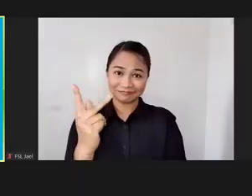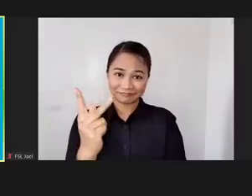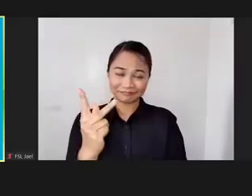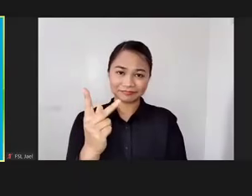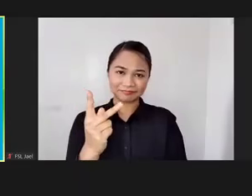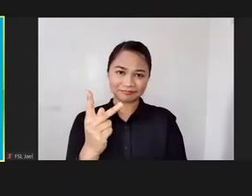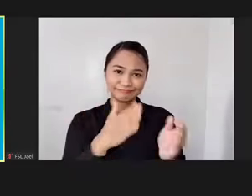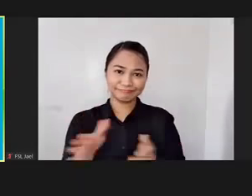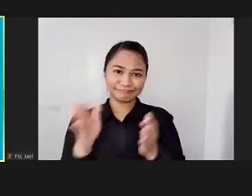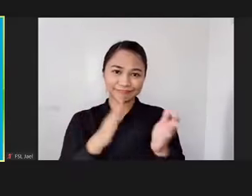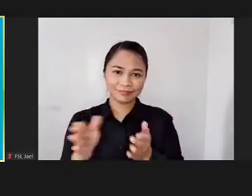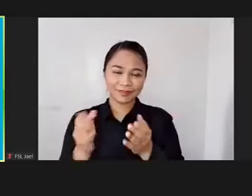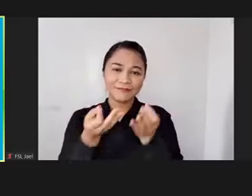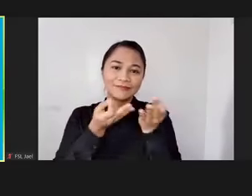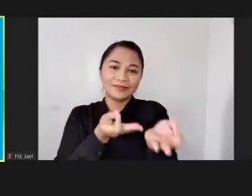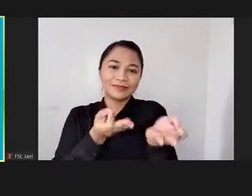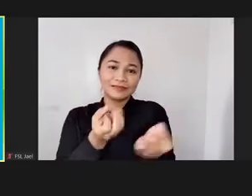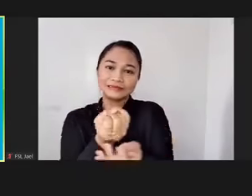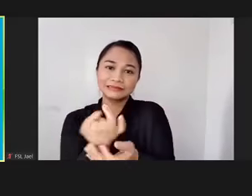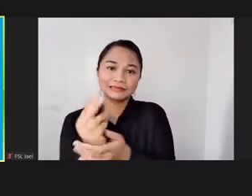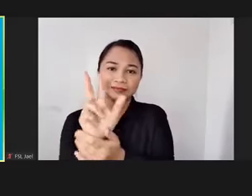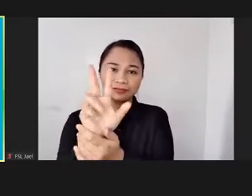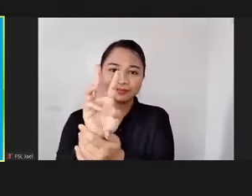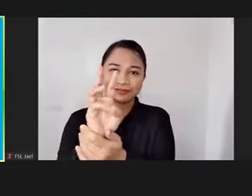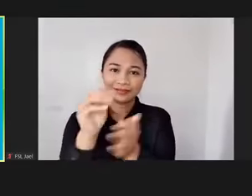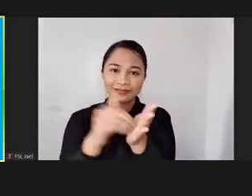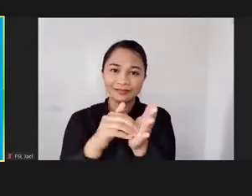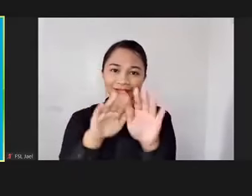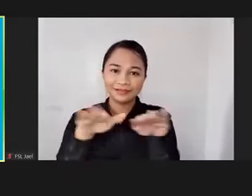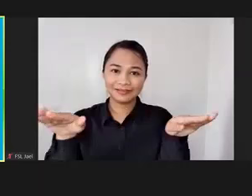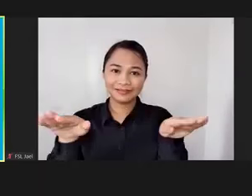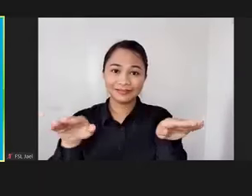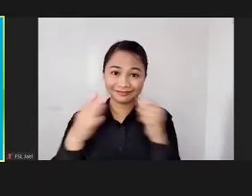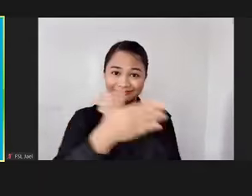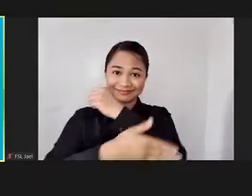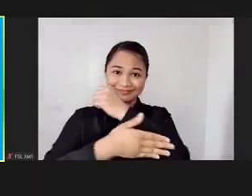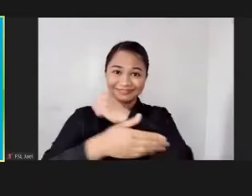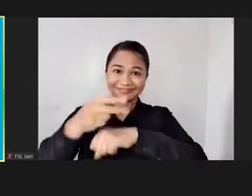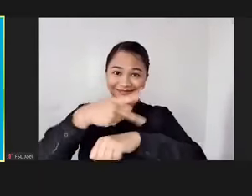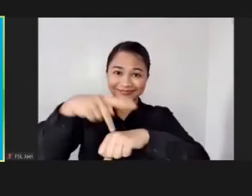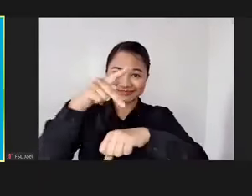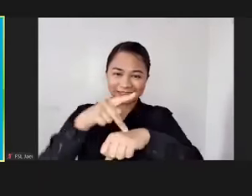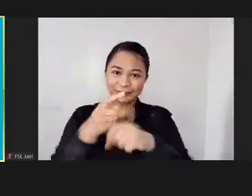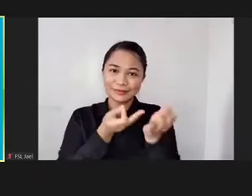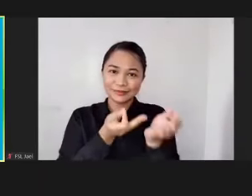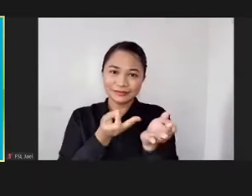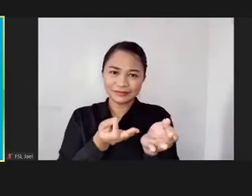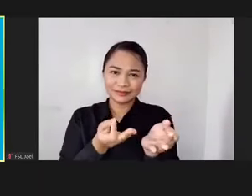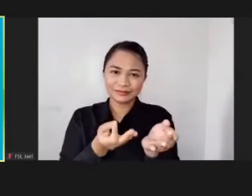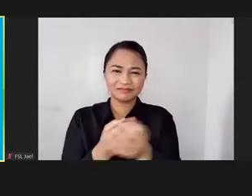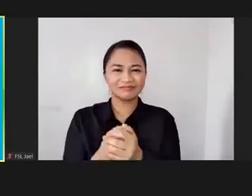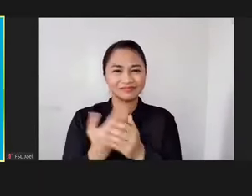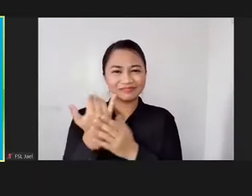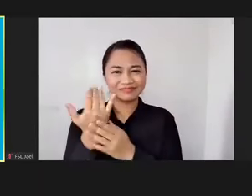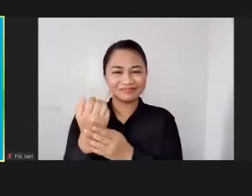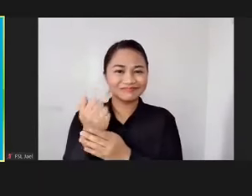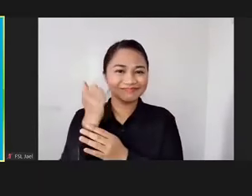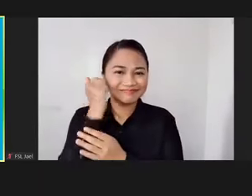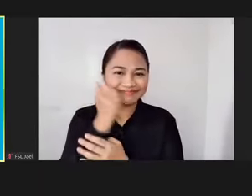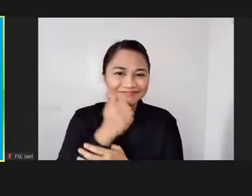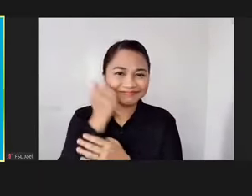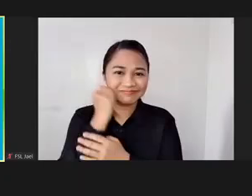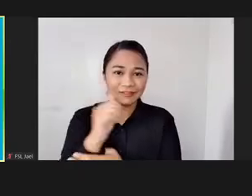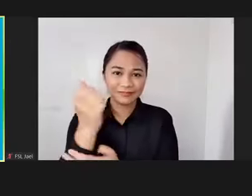are 15 million people that do experience hunger just in the Philippines. So as much as